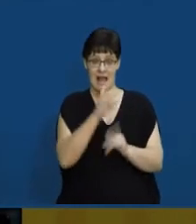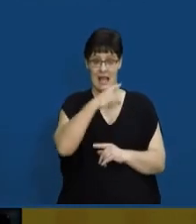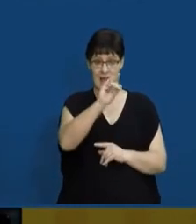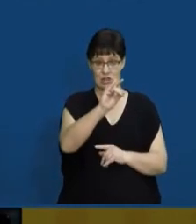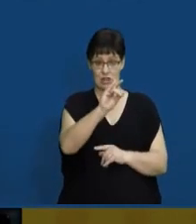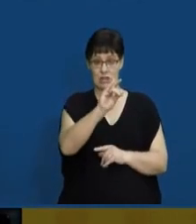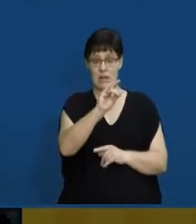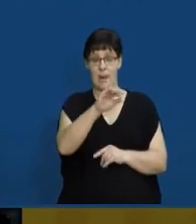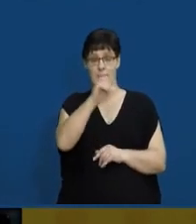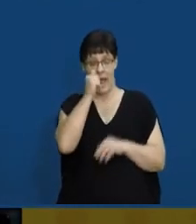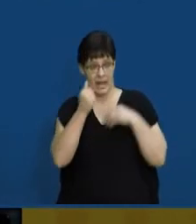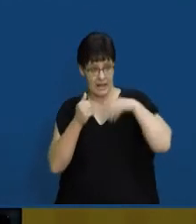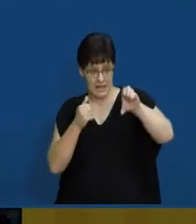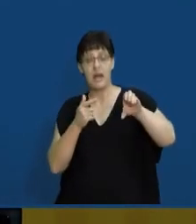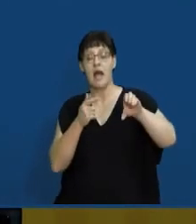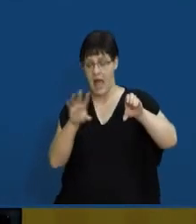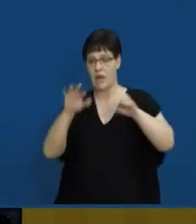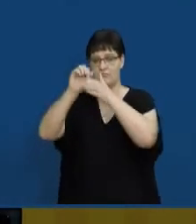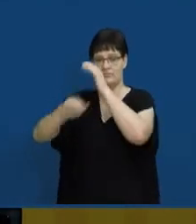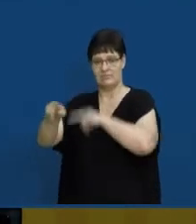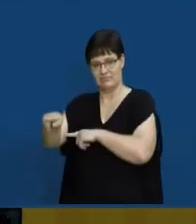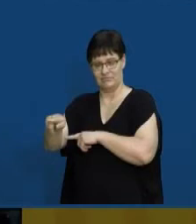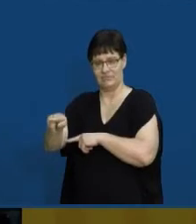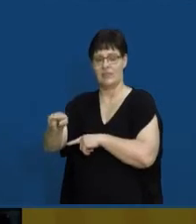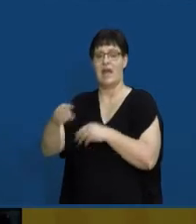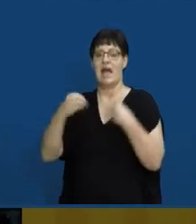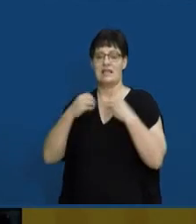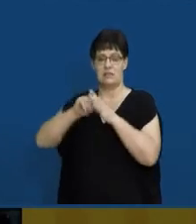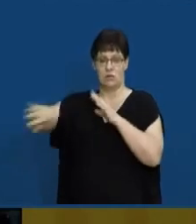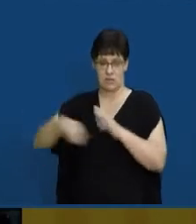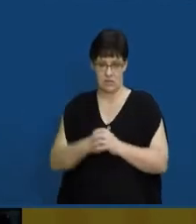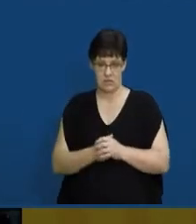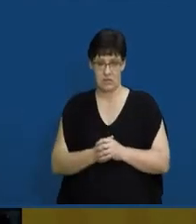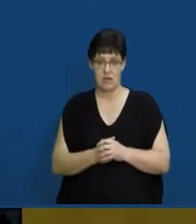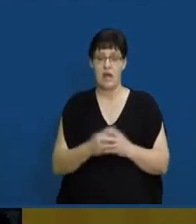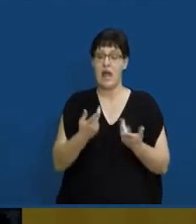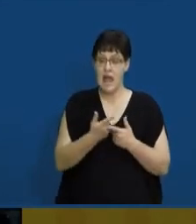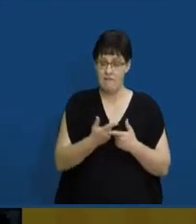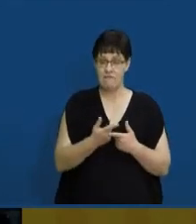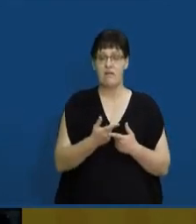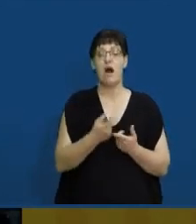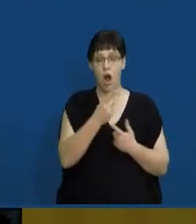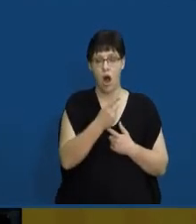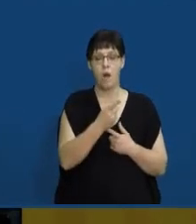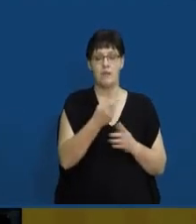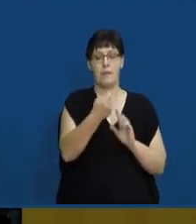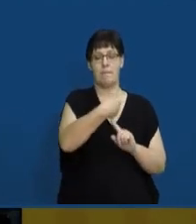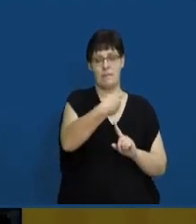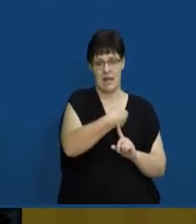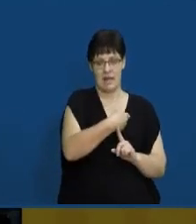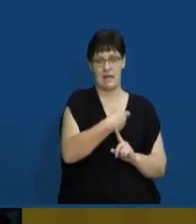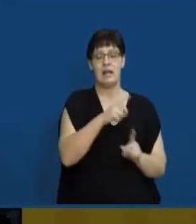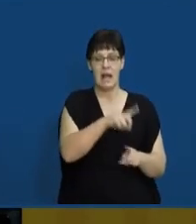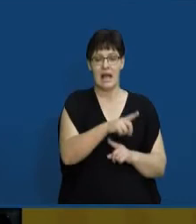bank, credit asset disposal. Number two, if you sell on credit, debit